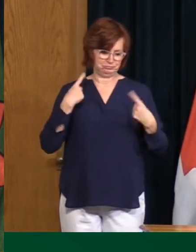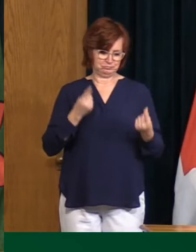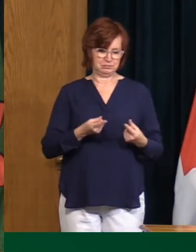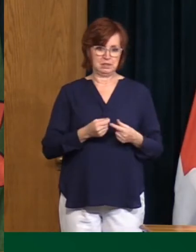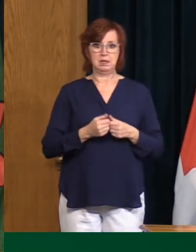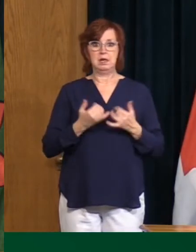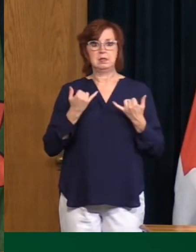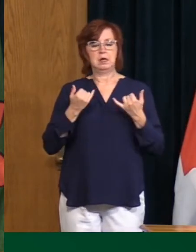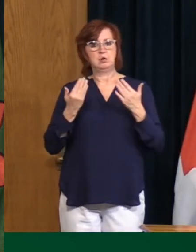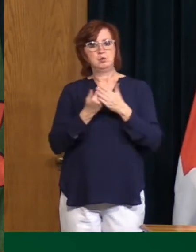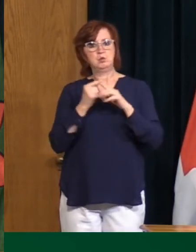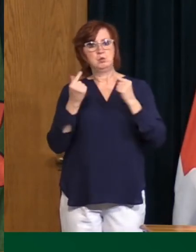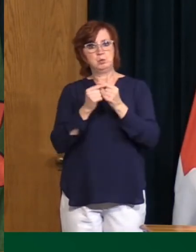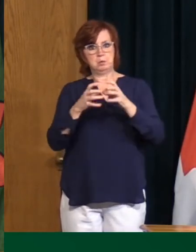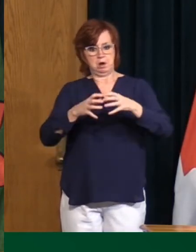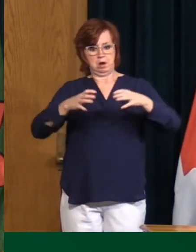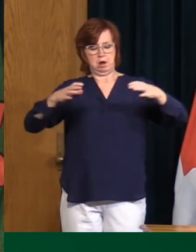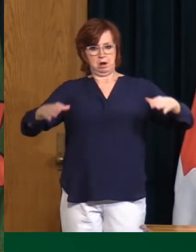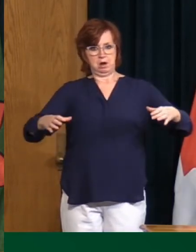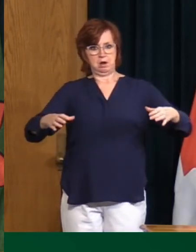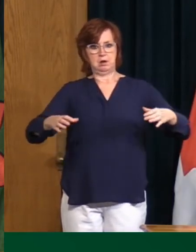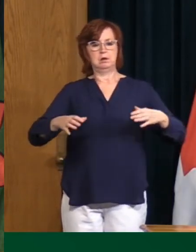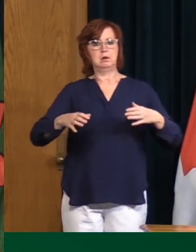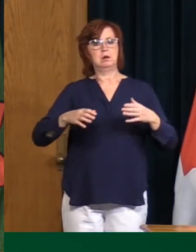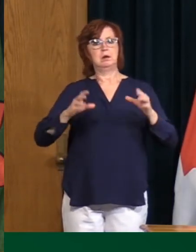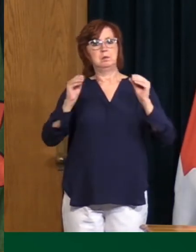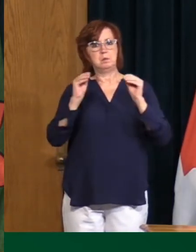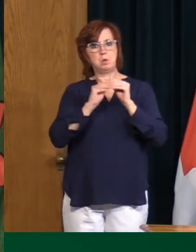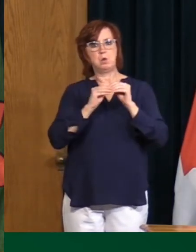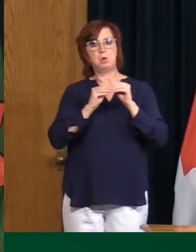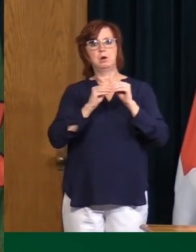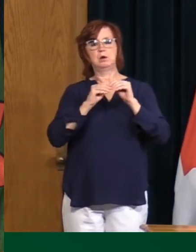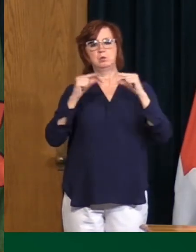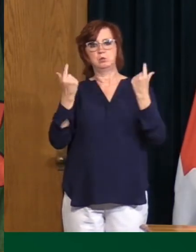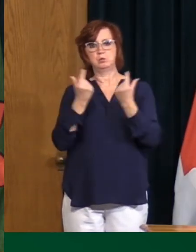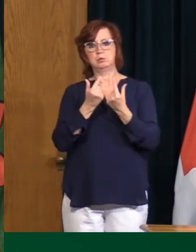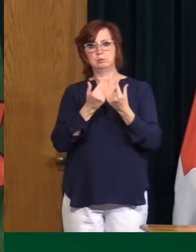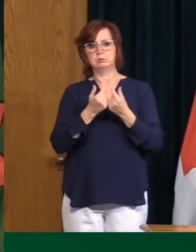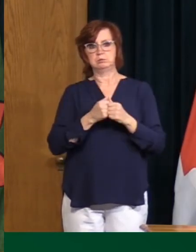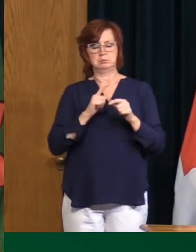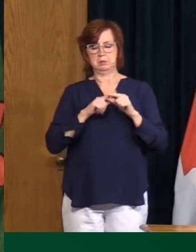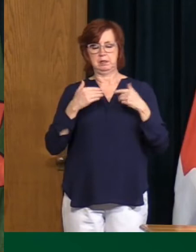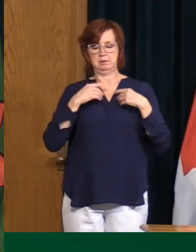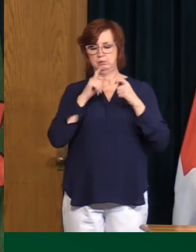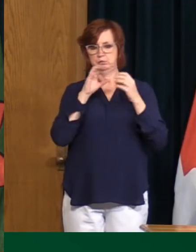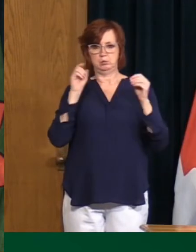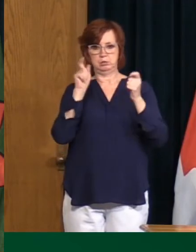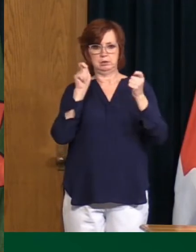of individuals, but there is no provincial target.